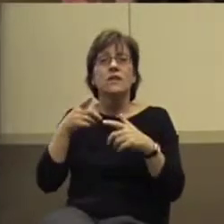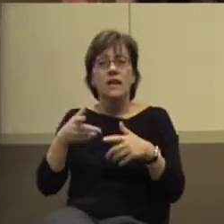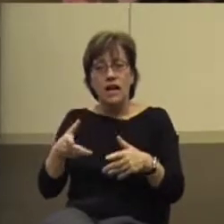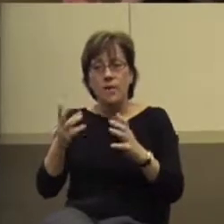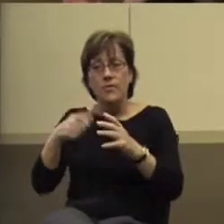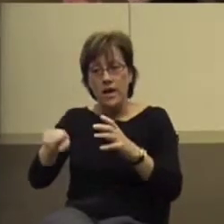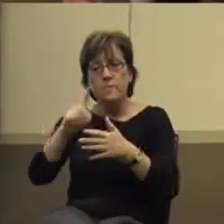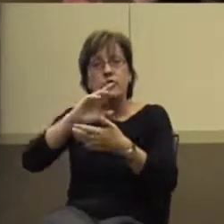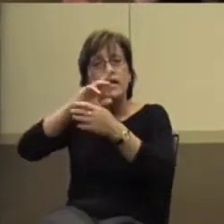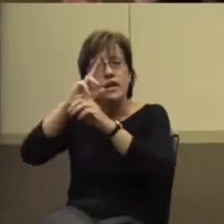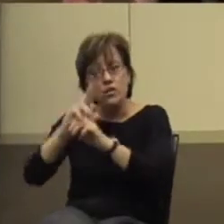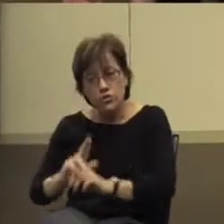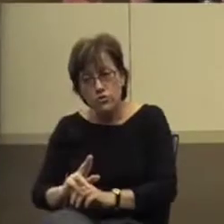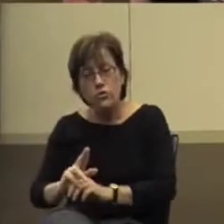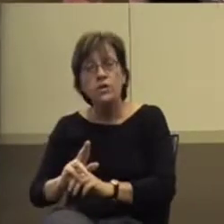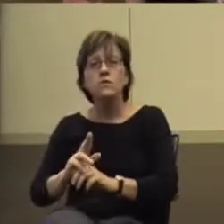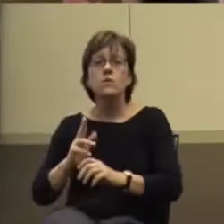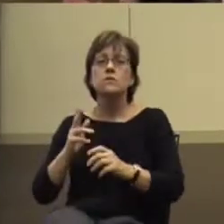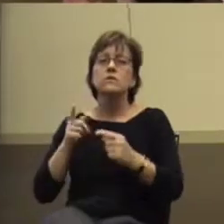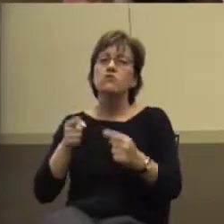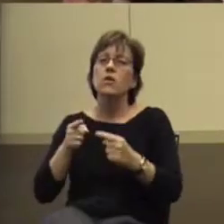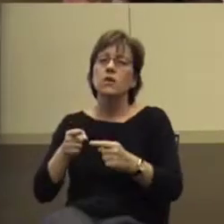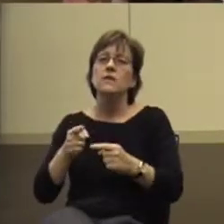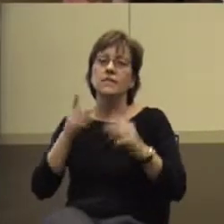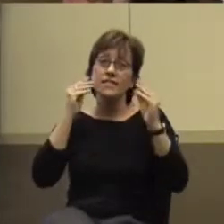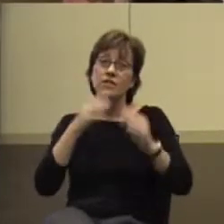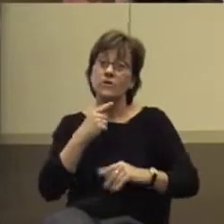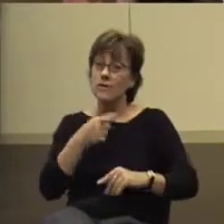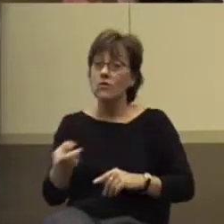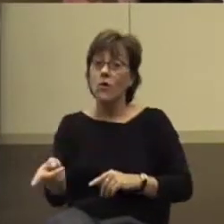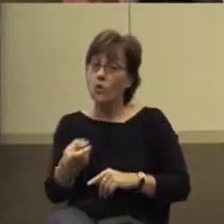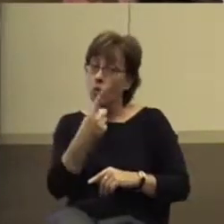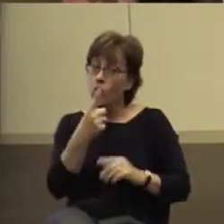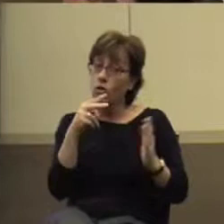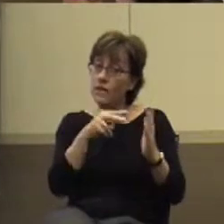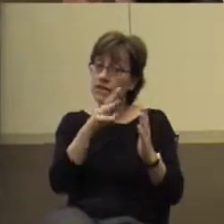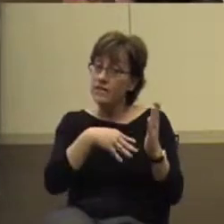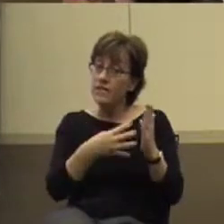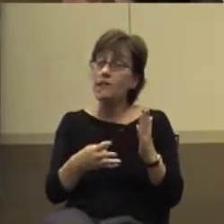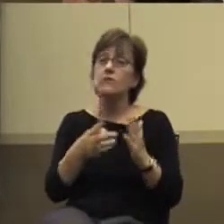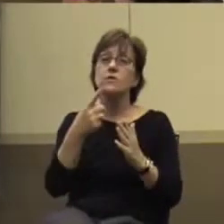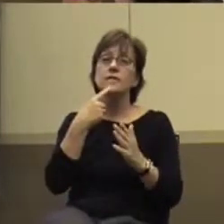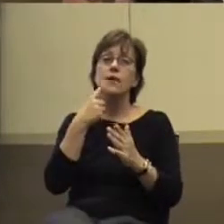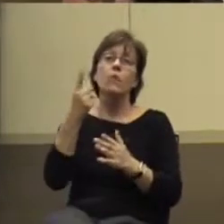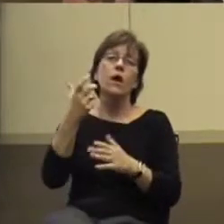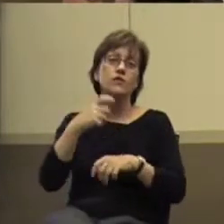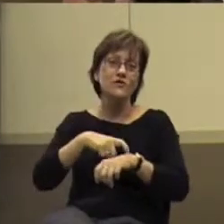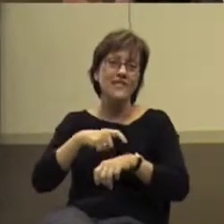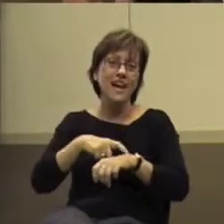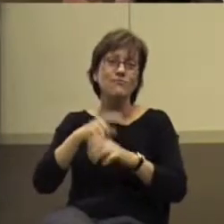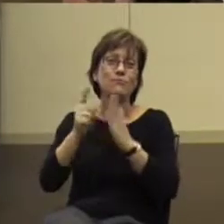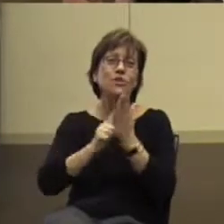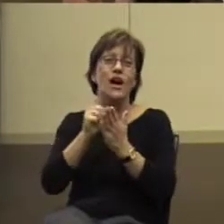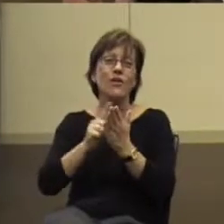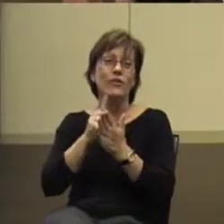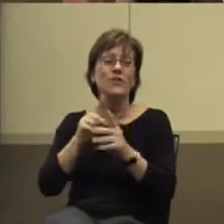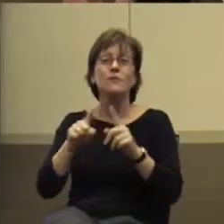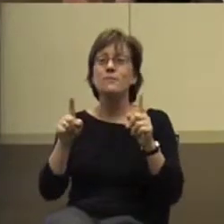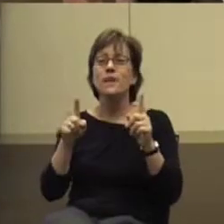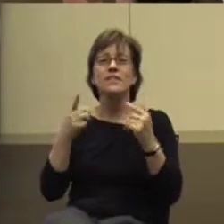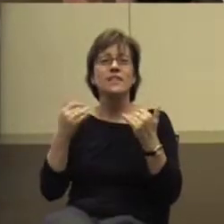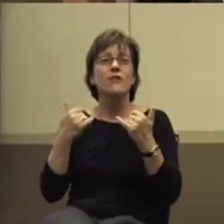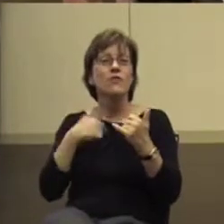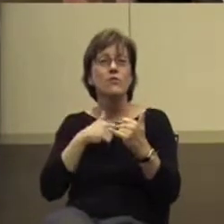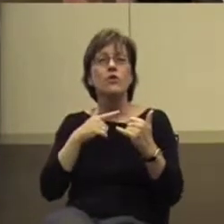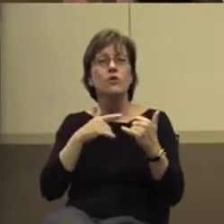because, you know, the teacher must say, go check your schedule 100 times an hour. But now that